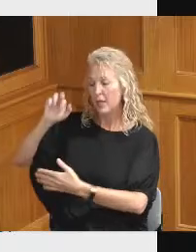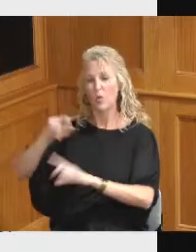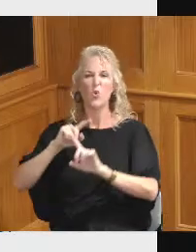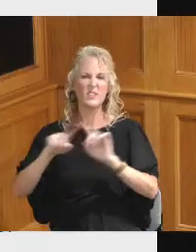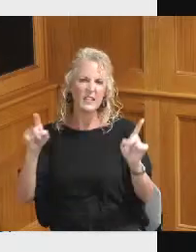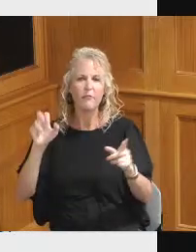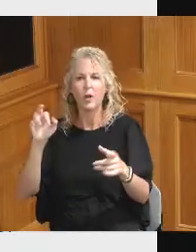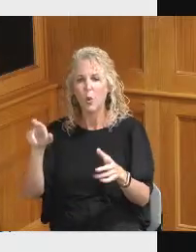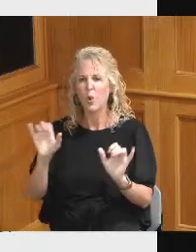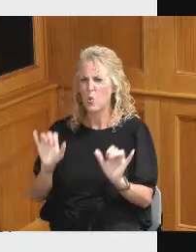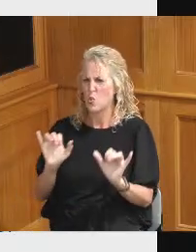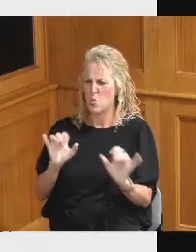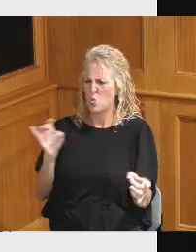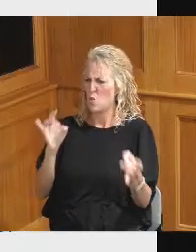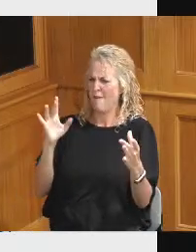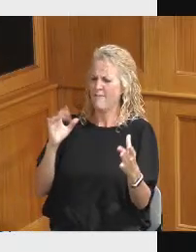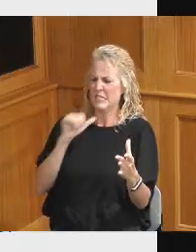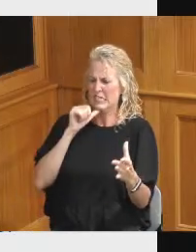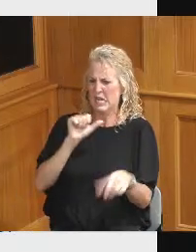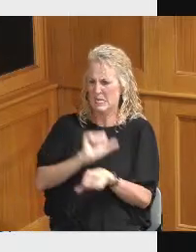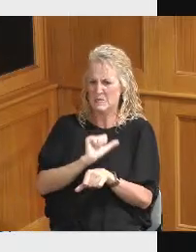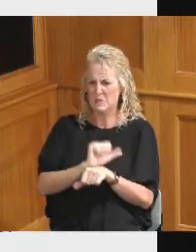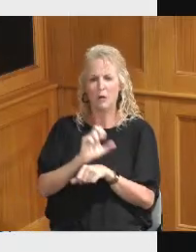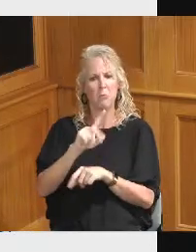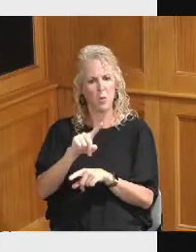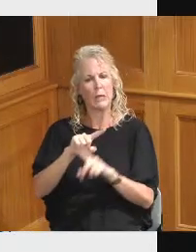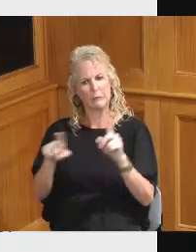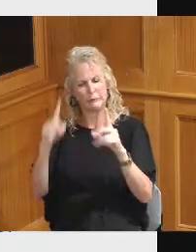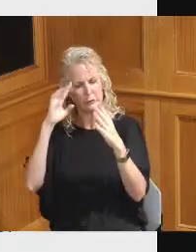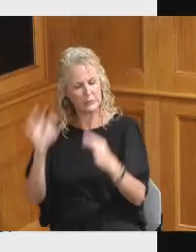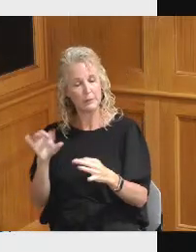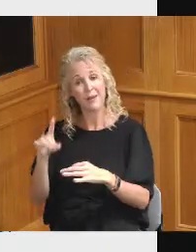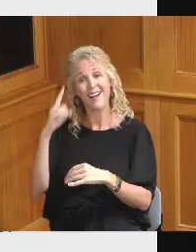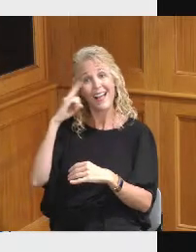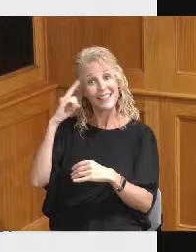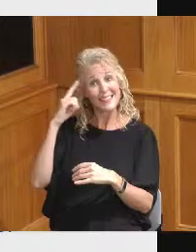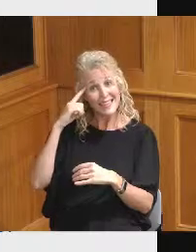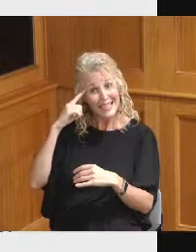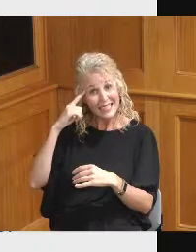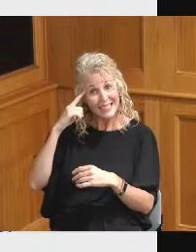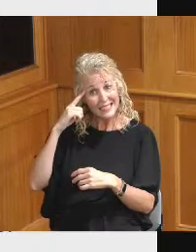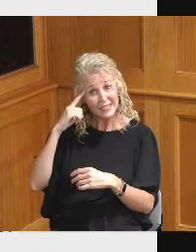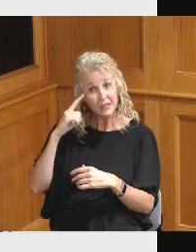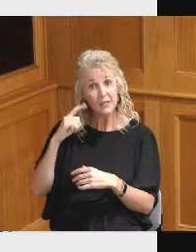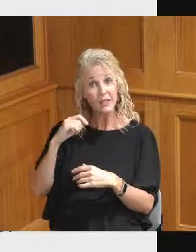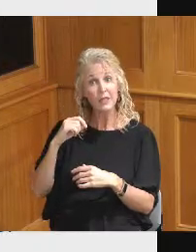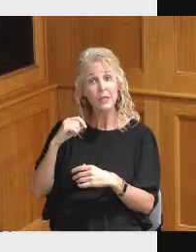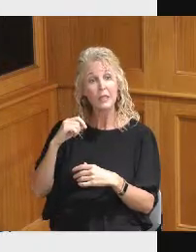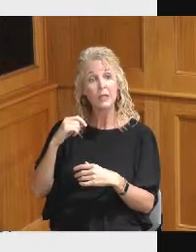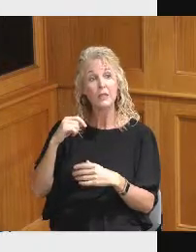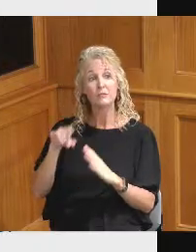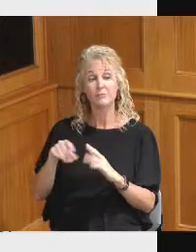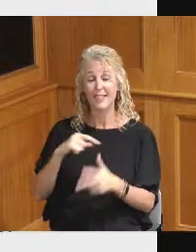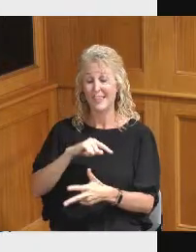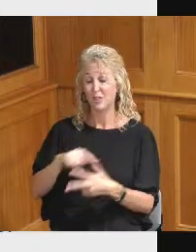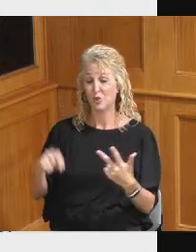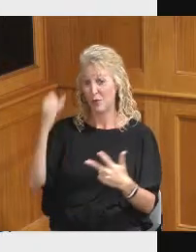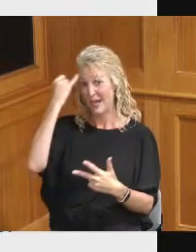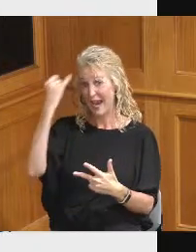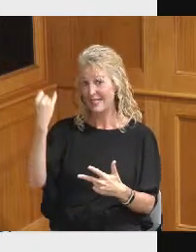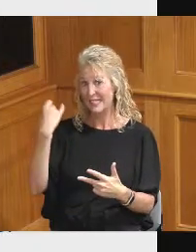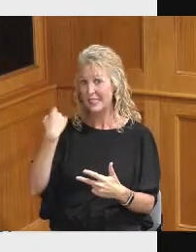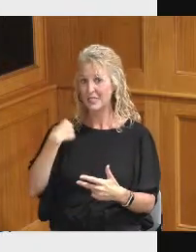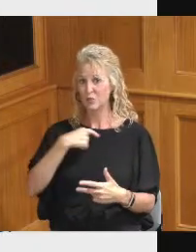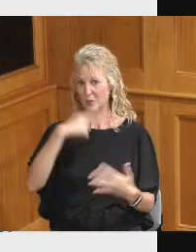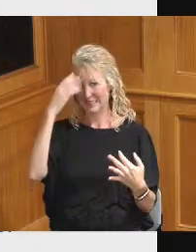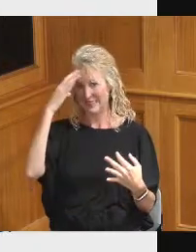or, ooh, that was kind of a bust, we're not going to do that. But I think we haven't picked these because we think they'd be a bust. We've picked these because we think that they'll be effective.